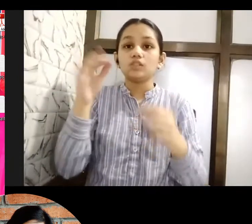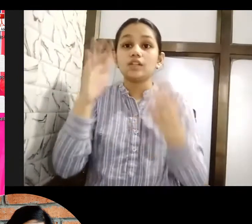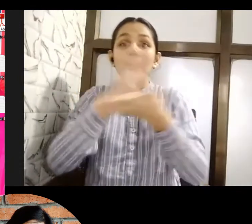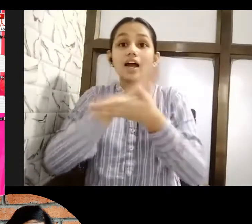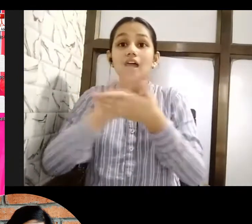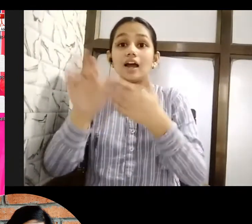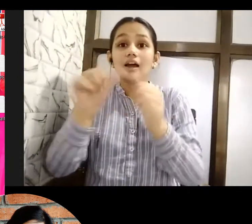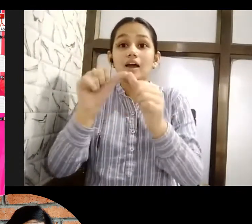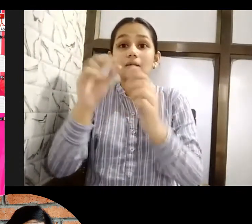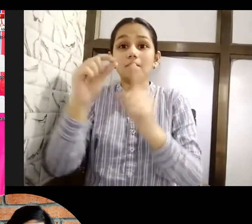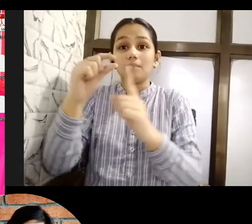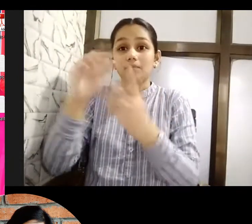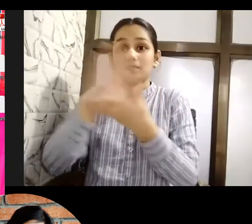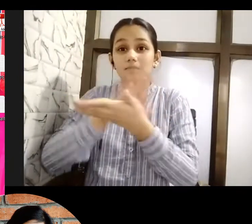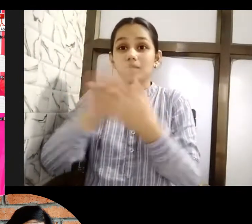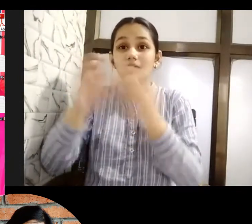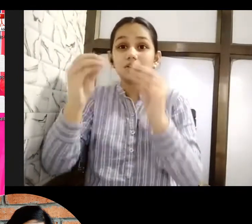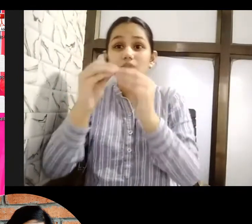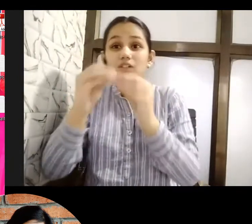blue frame around it.